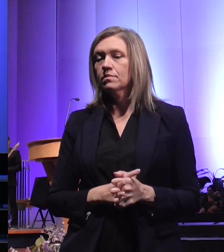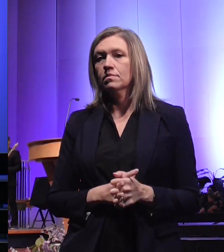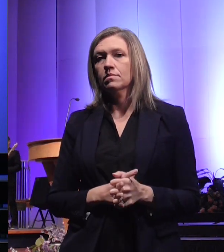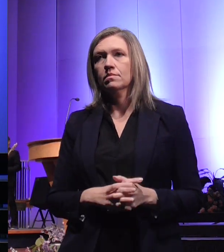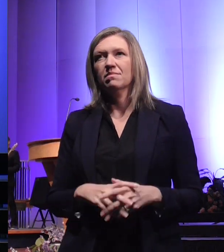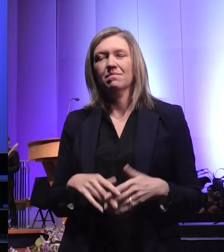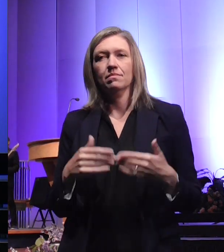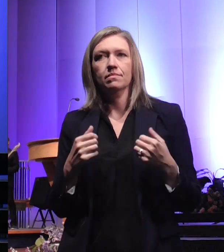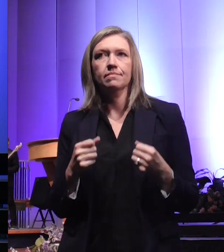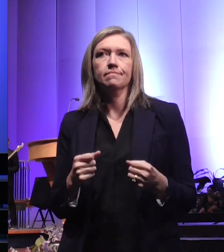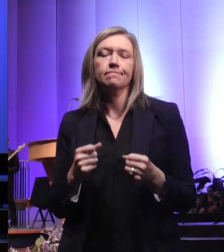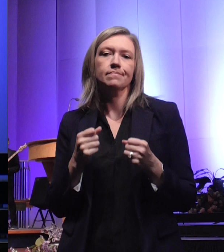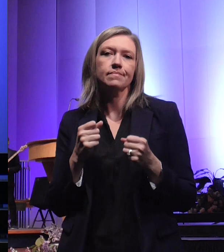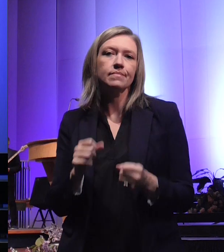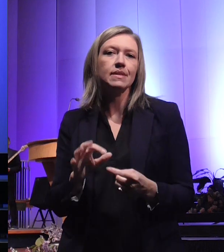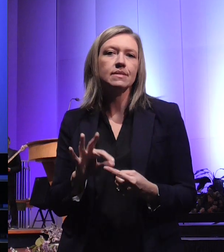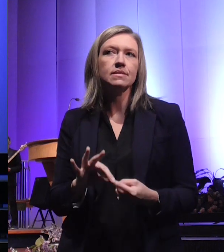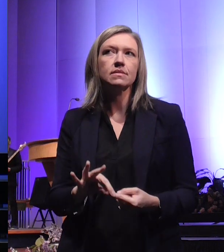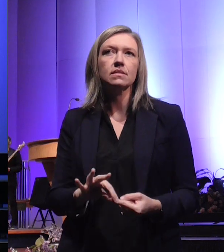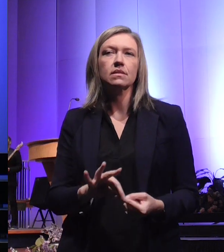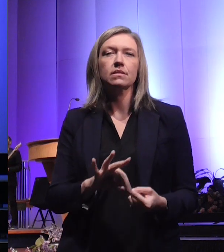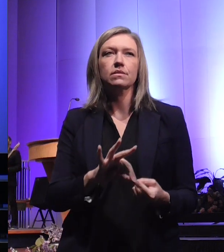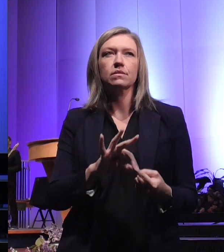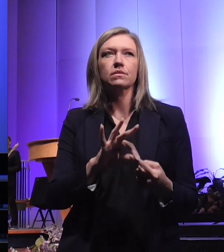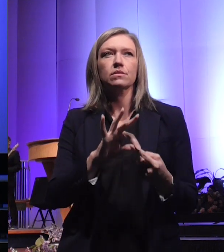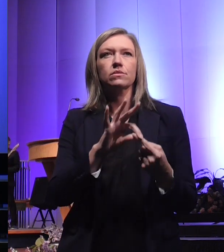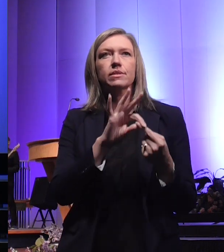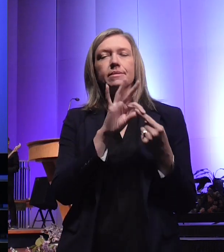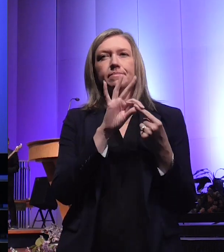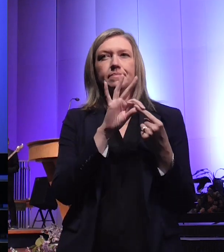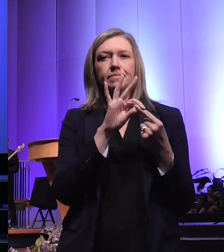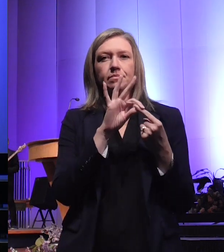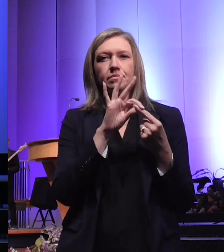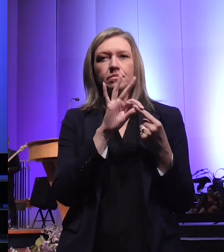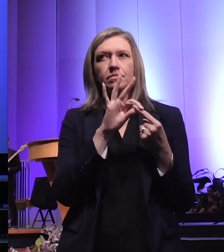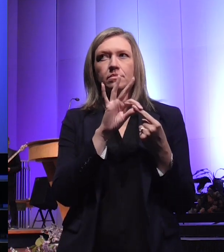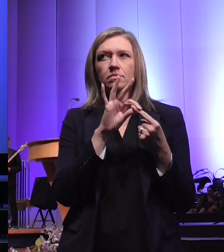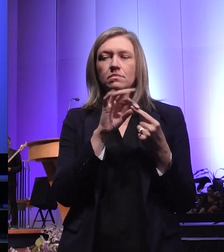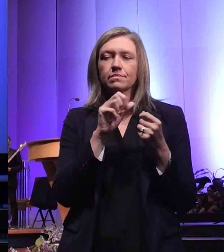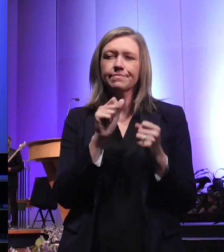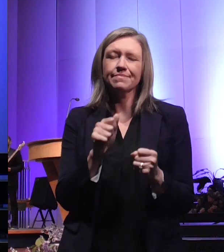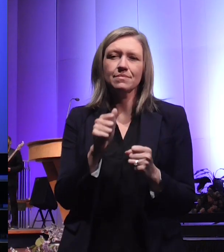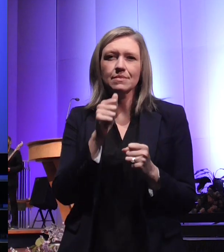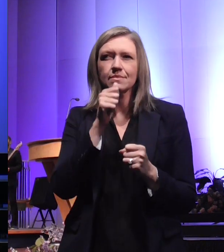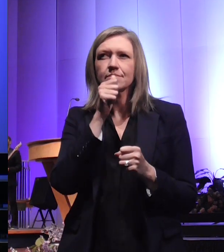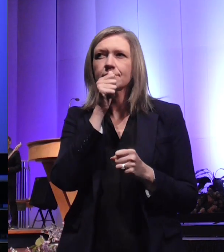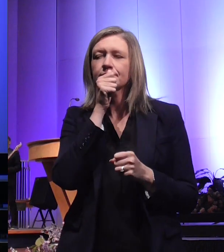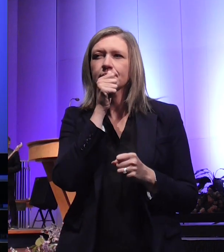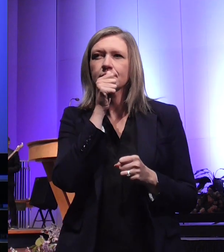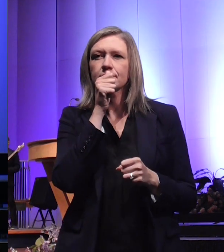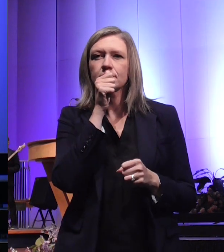So sacred, so secret,